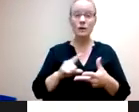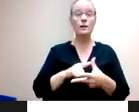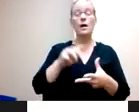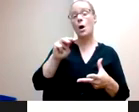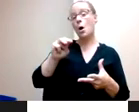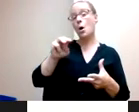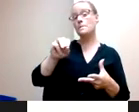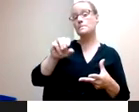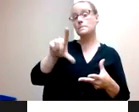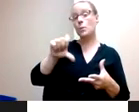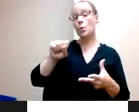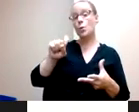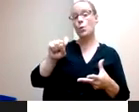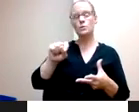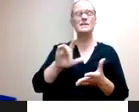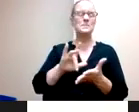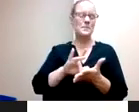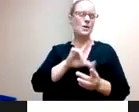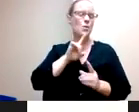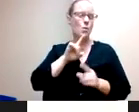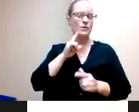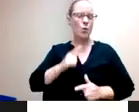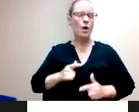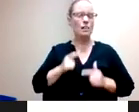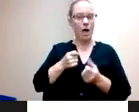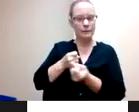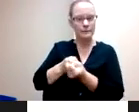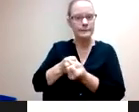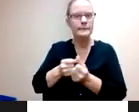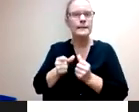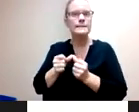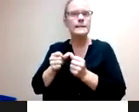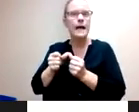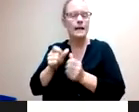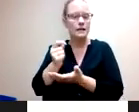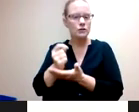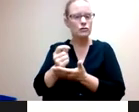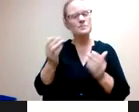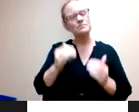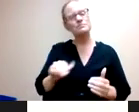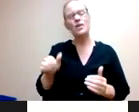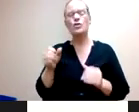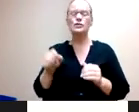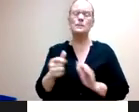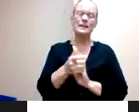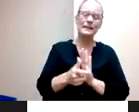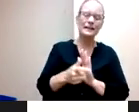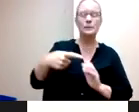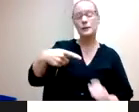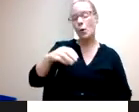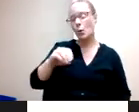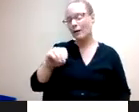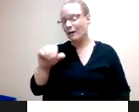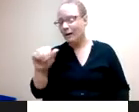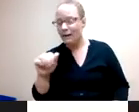are medical orders of life-sustaining treatment. Others can be legal, power of attorney, or a will. All